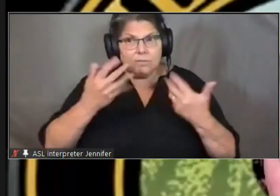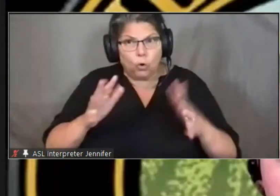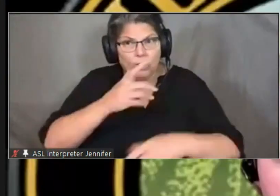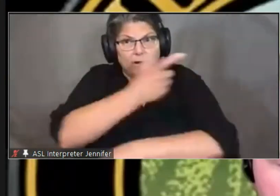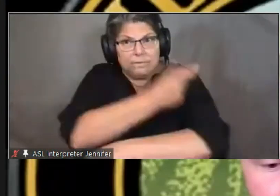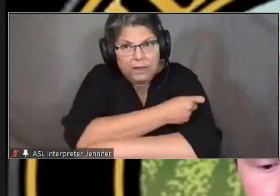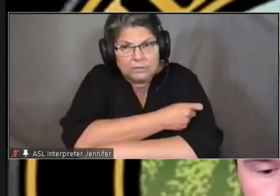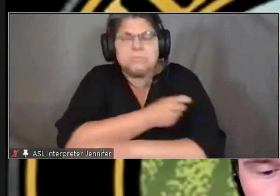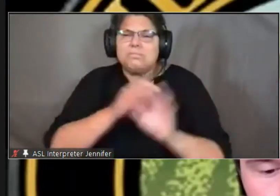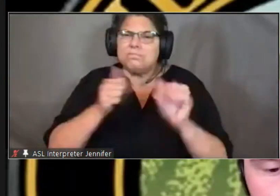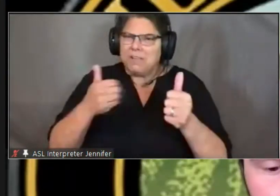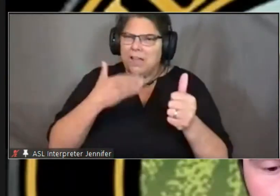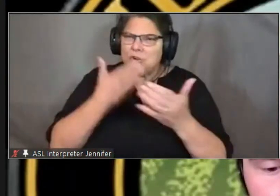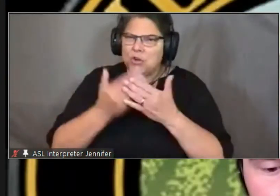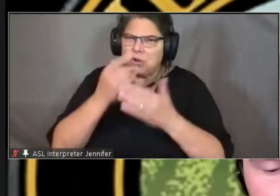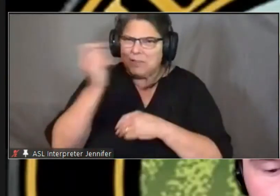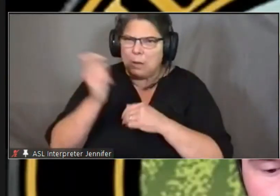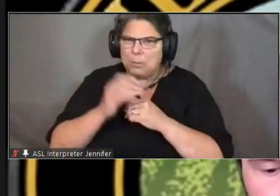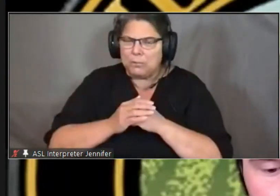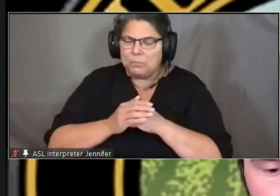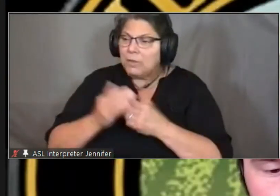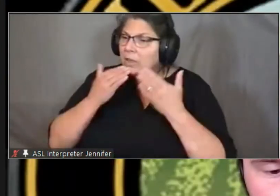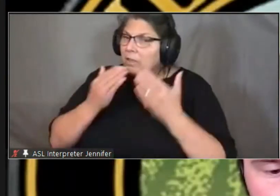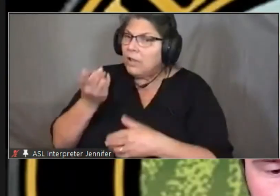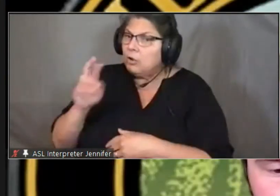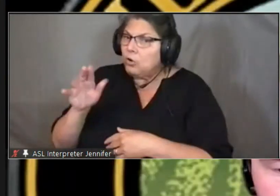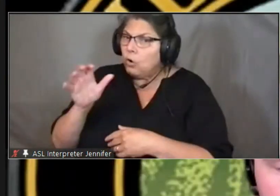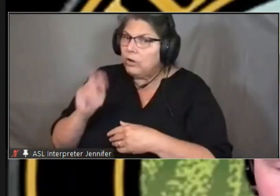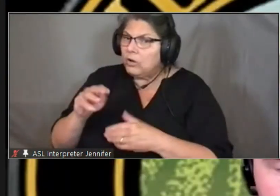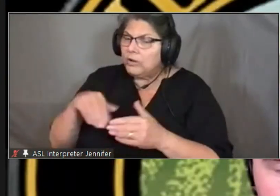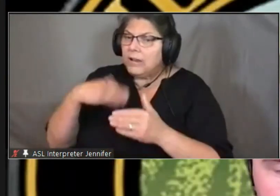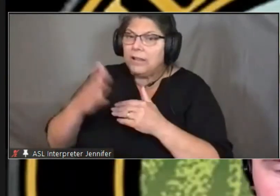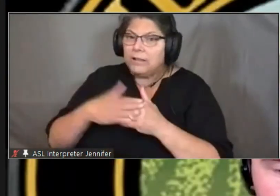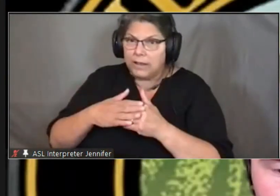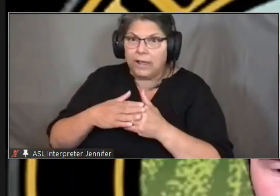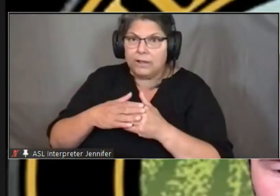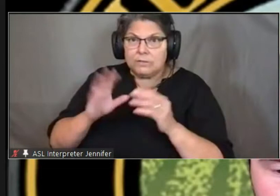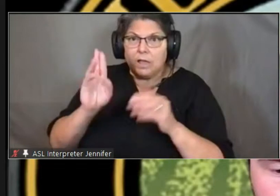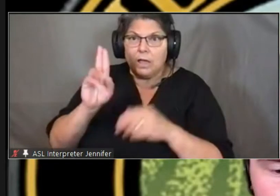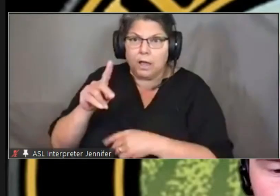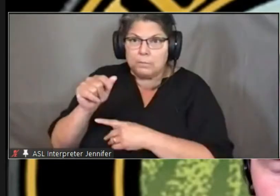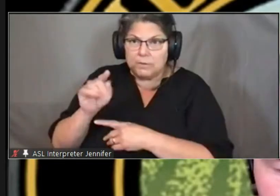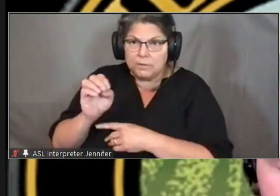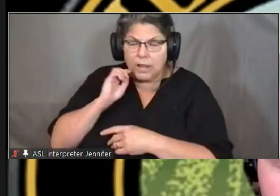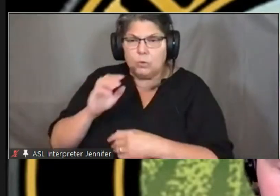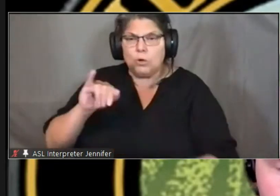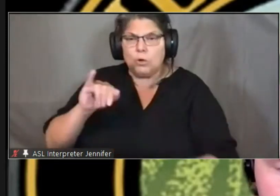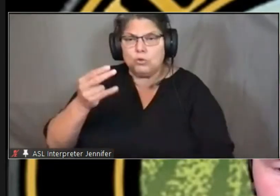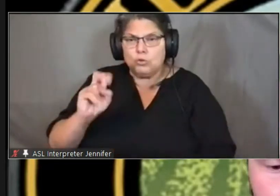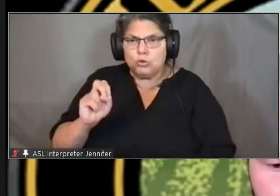Thank you, Dr. Coren. Our next update is scheduled for June 25th. Please continue to follow Mendocino County Public Health on